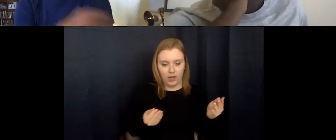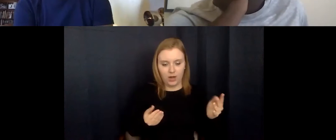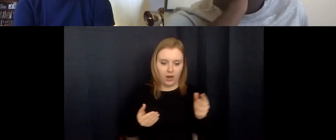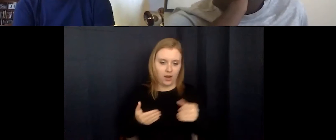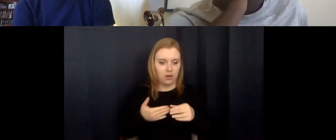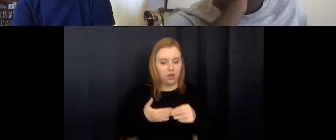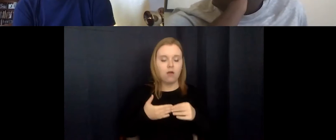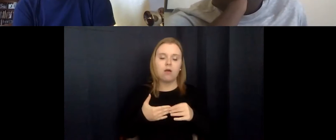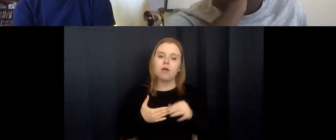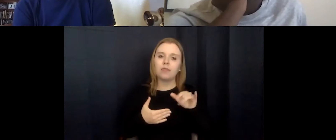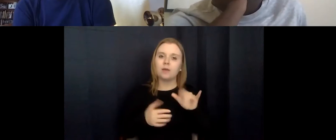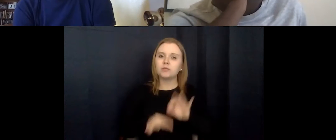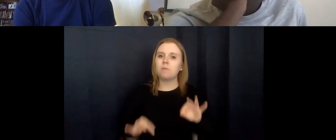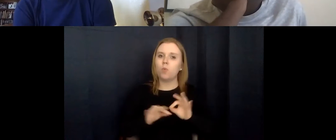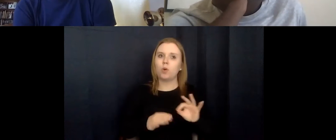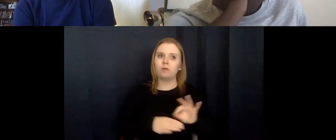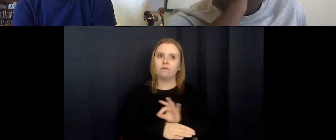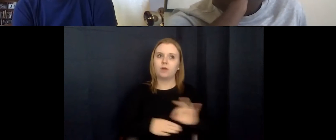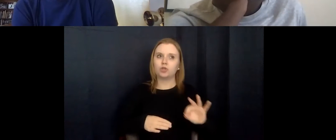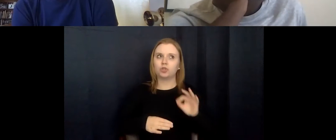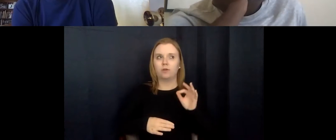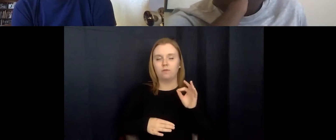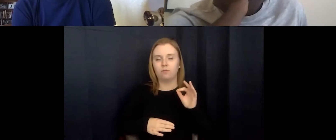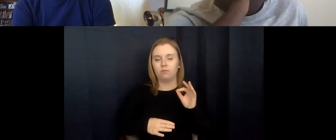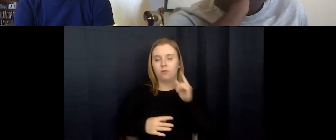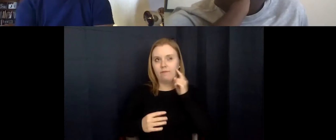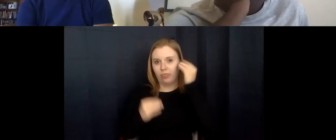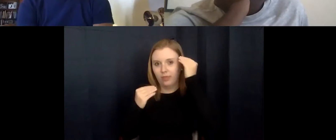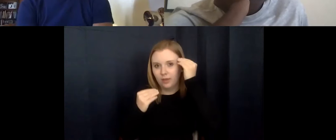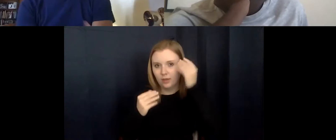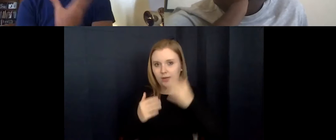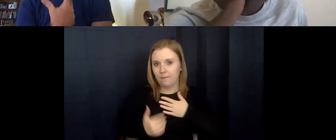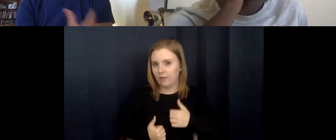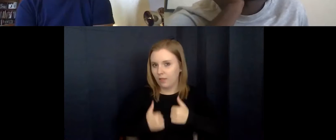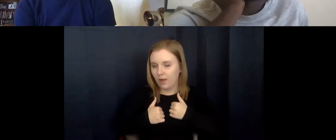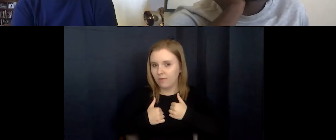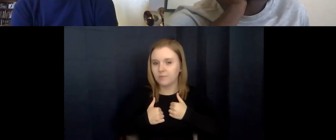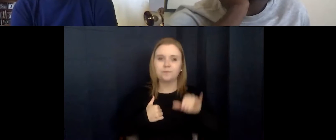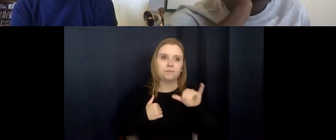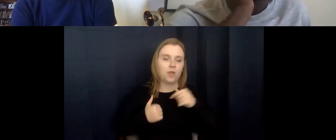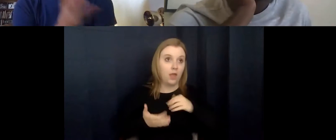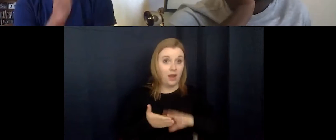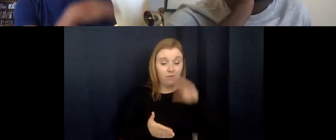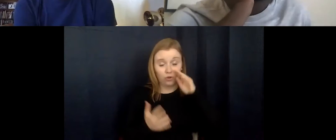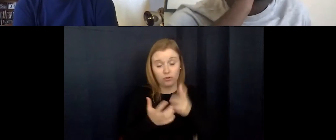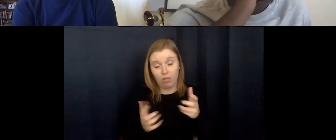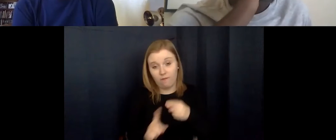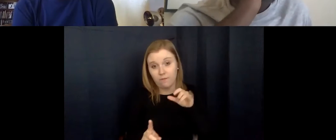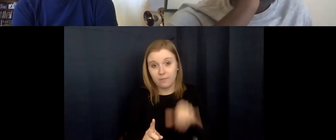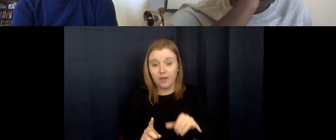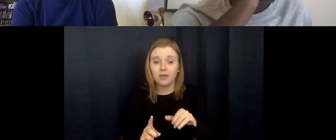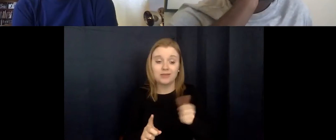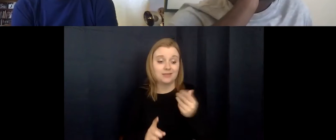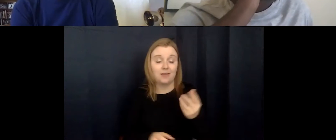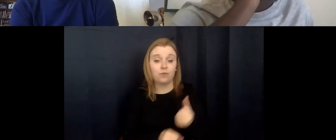function in, or thing of thinking in my life, of like how, and that I've learned a ton from. I also several years ago